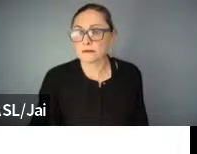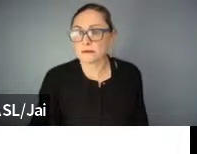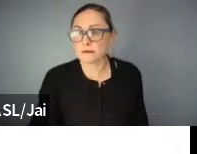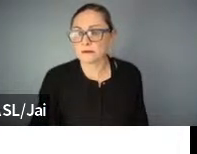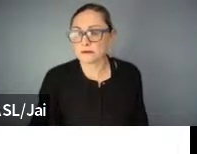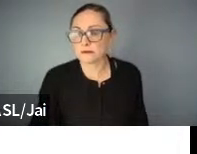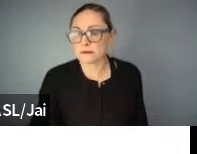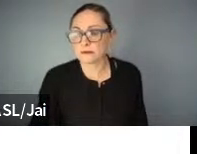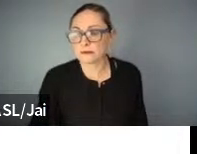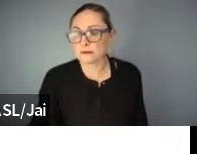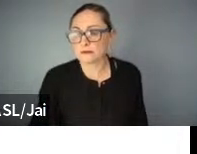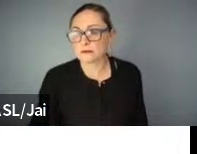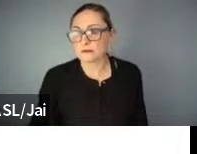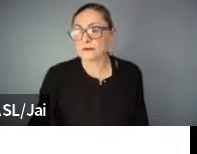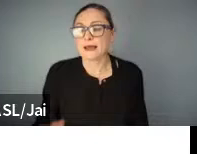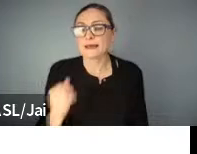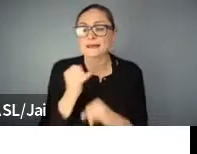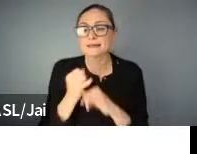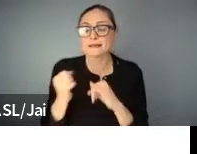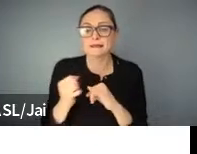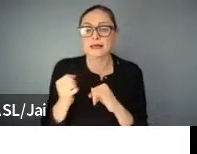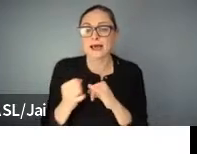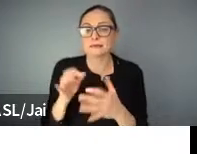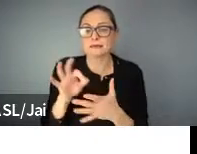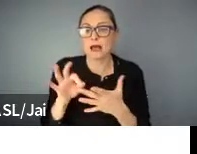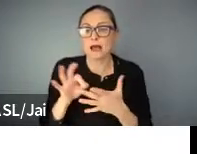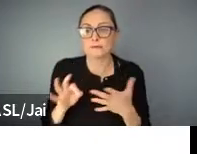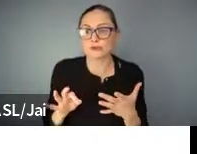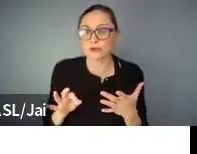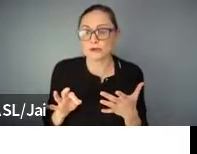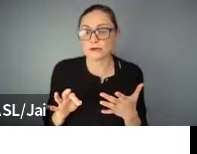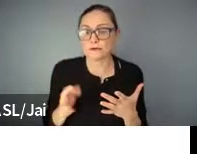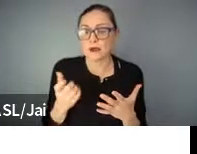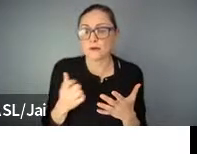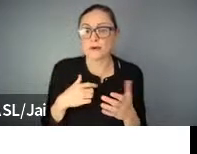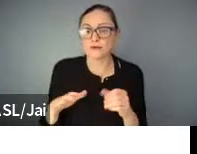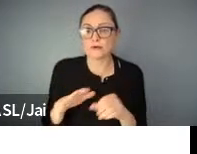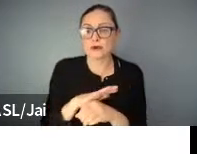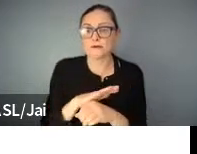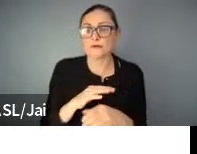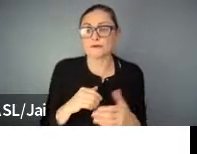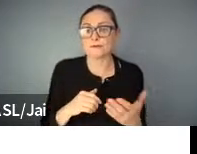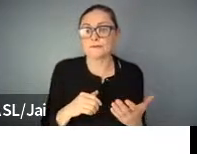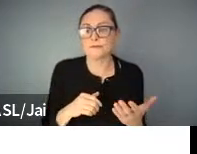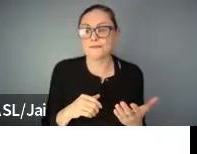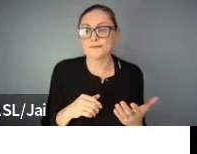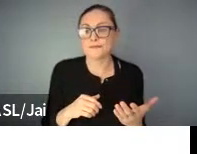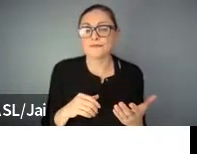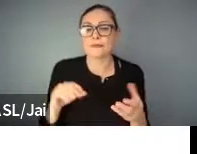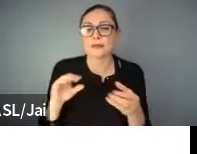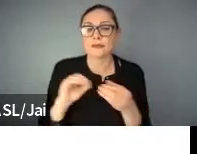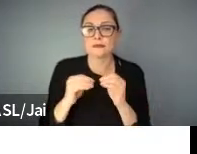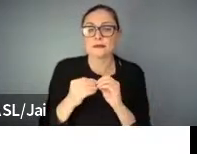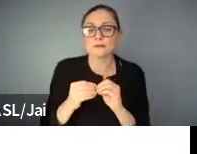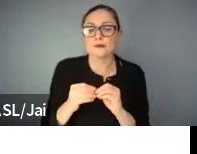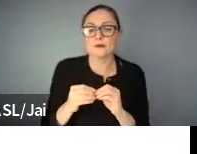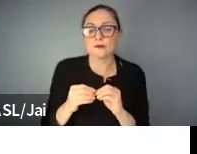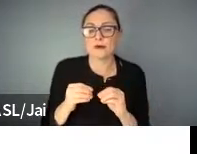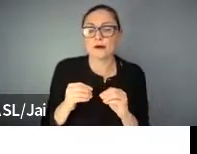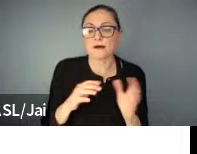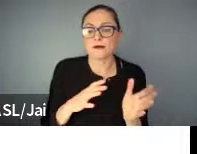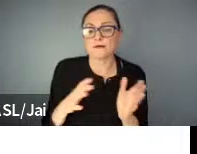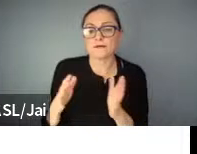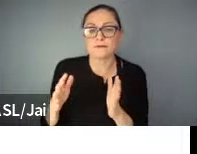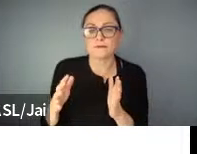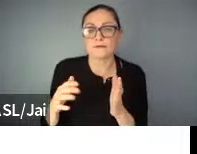other, I guess the last remaining option that I wanted to cover was the number of auxiliary lanes. This